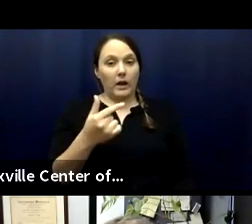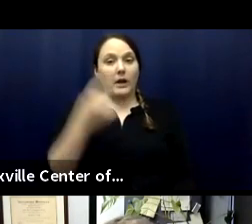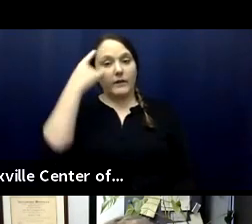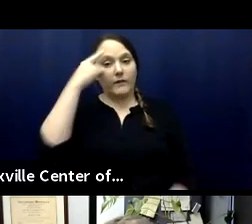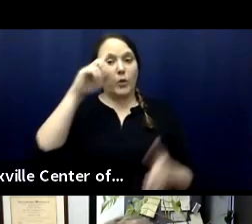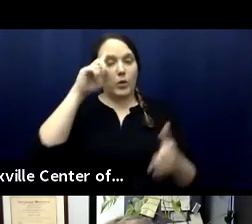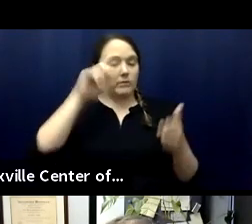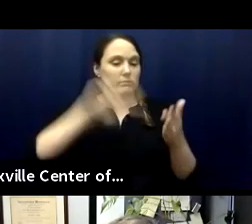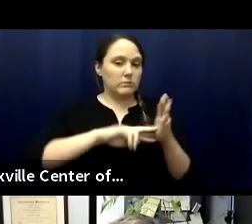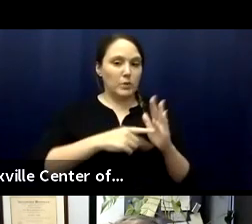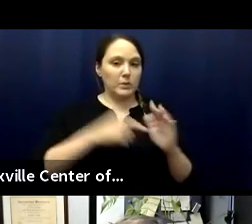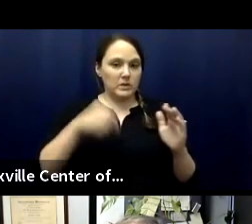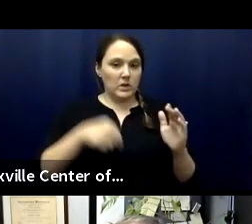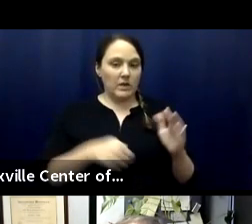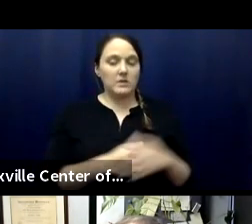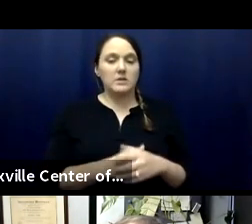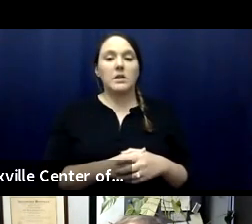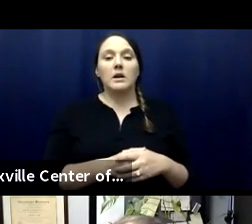purposes of this.